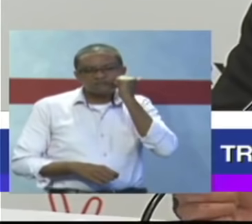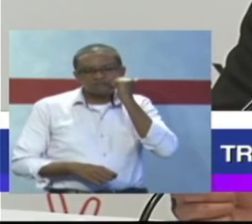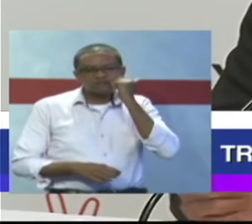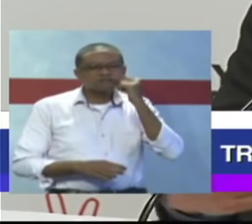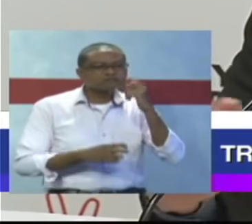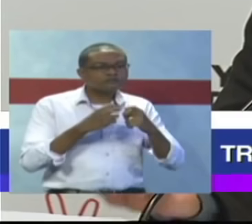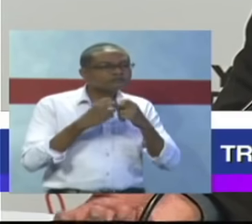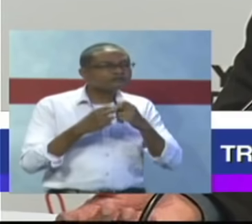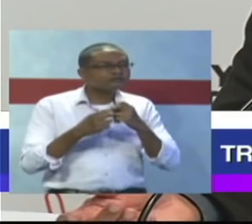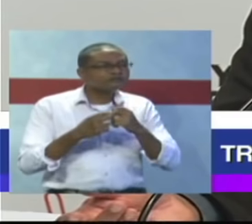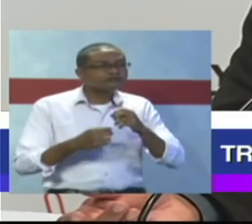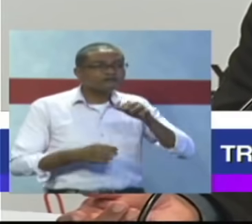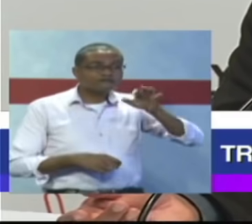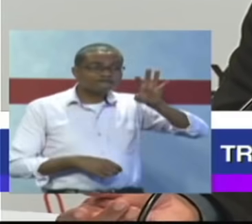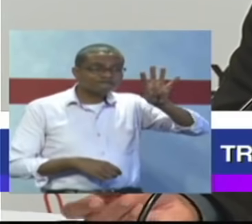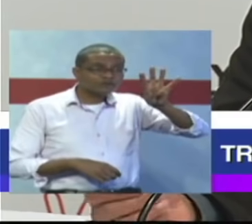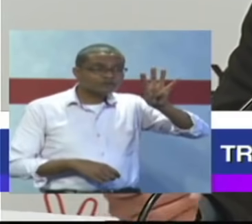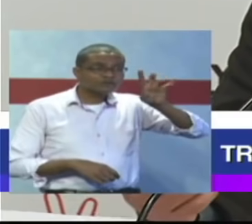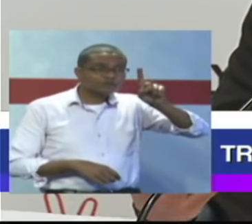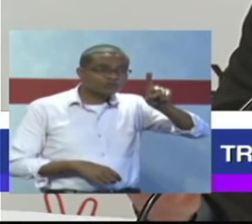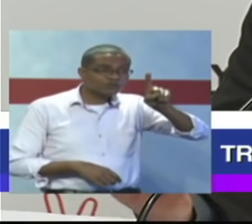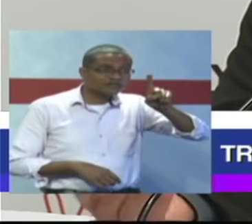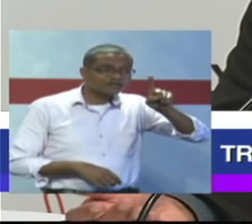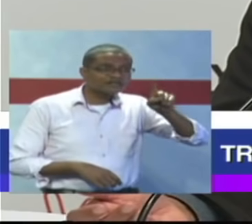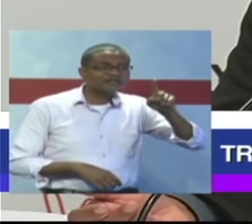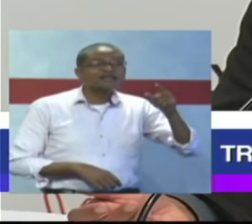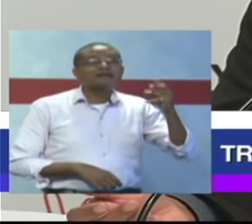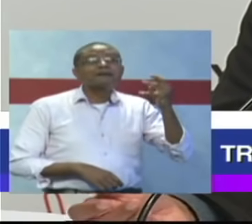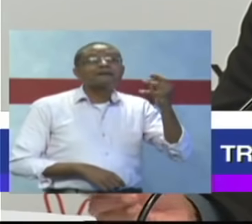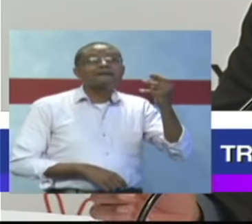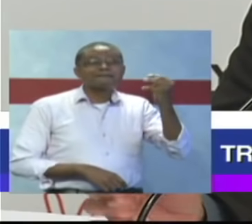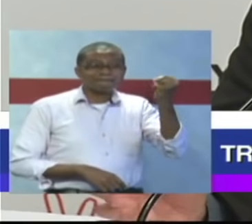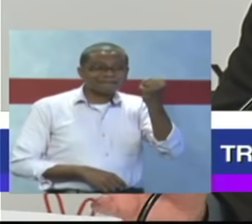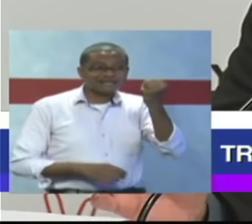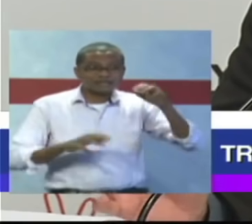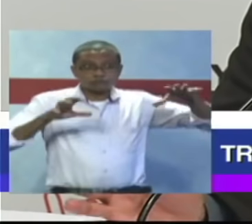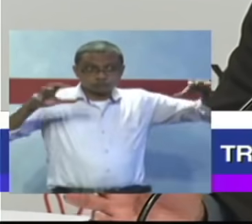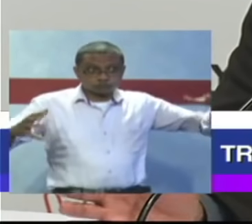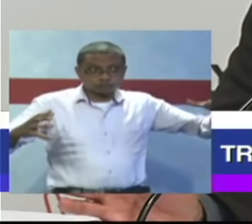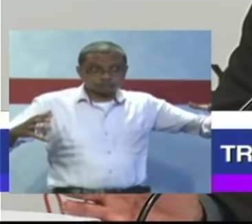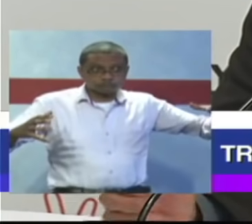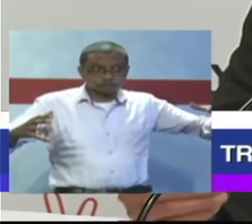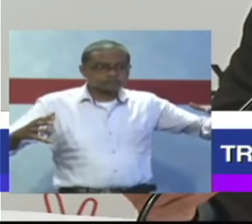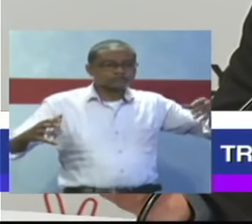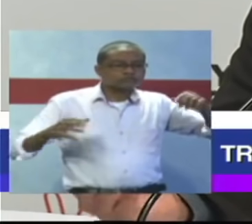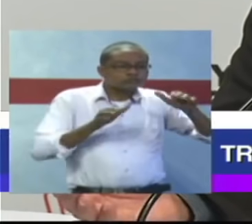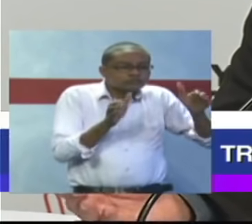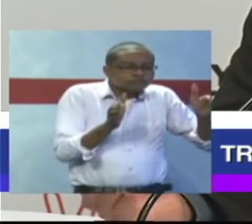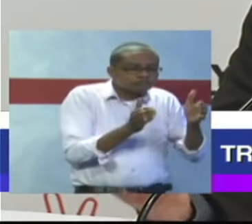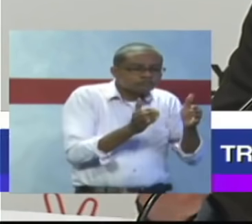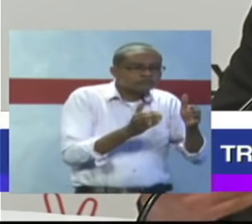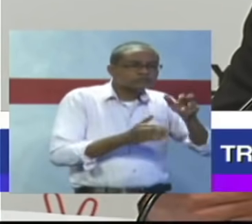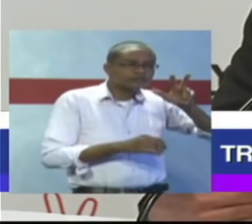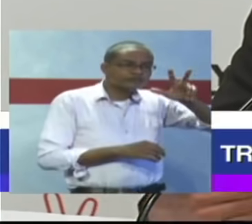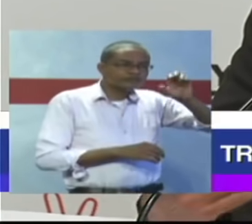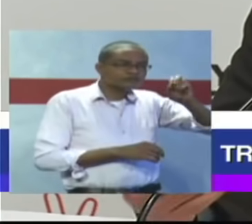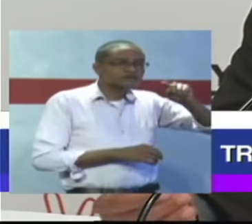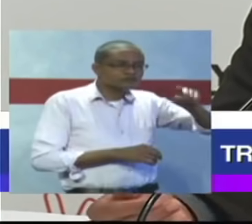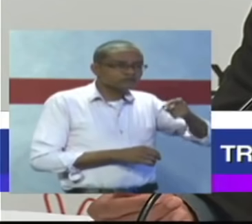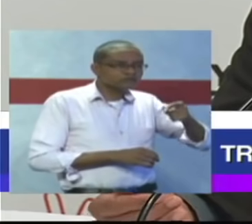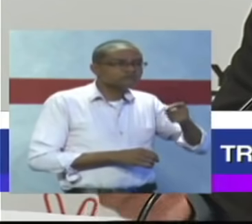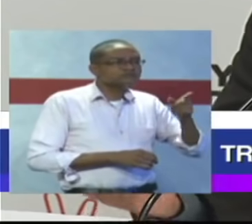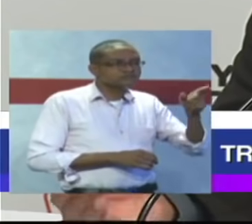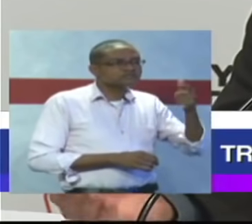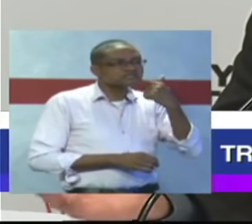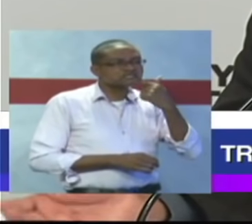47 million women who received doses. So their regulatory body said they did not see any